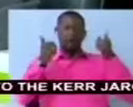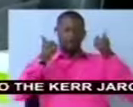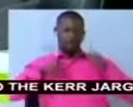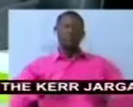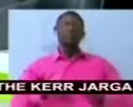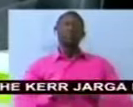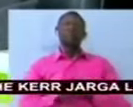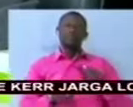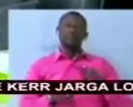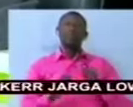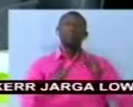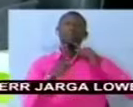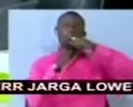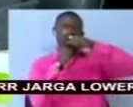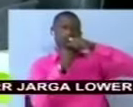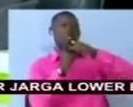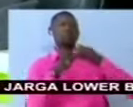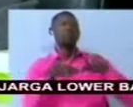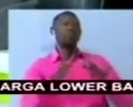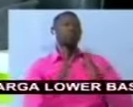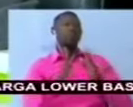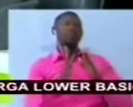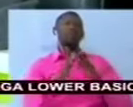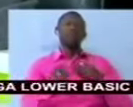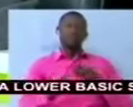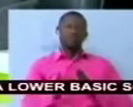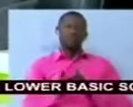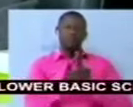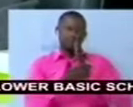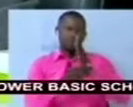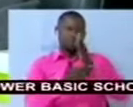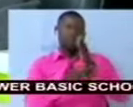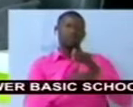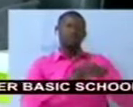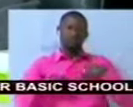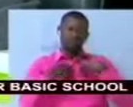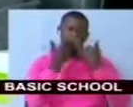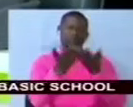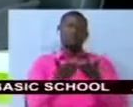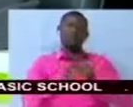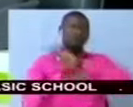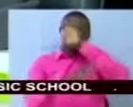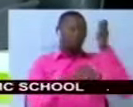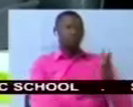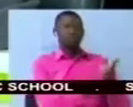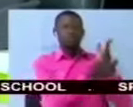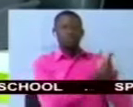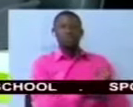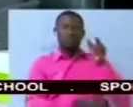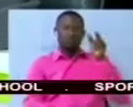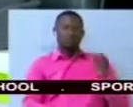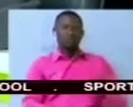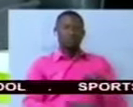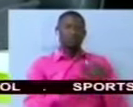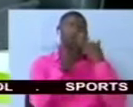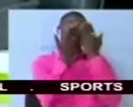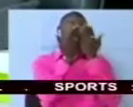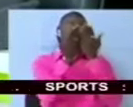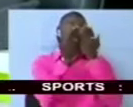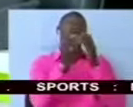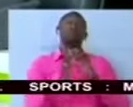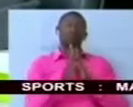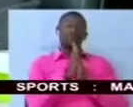the most positive way. And we continue to commit all our witnesses to you. And we pray that by your